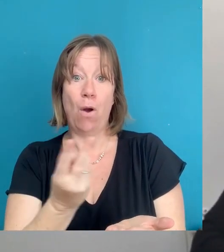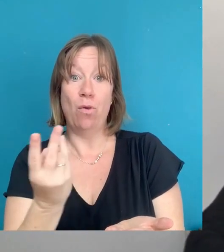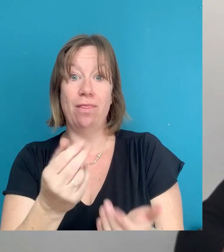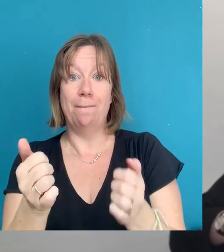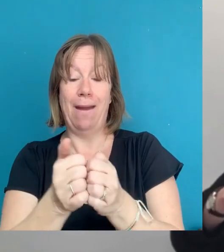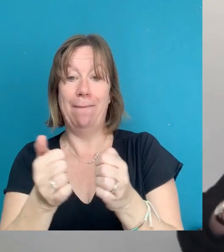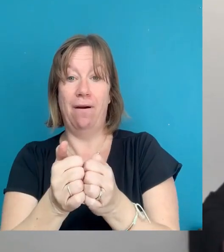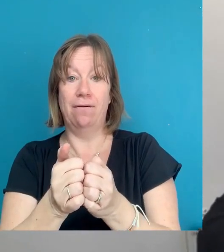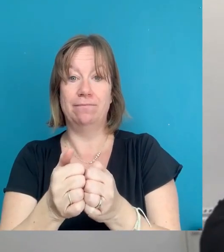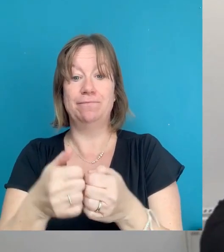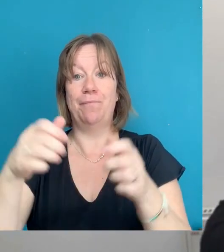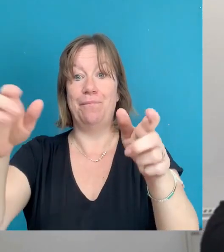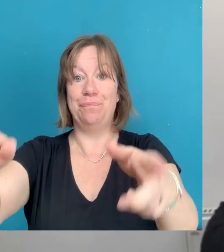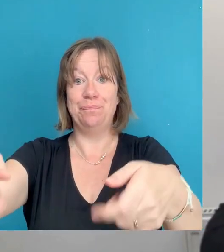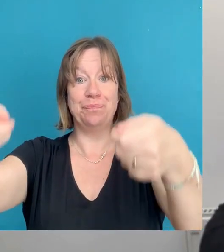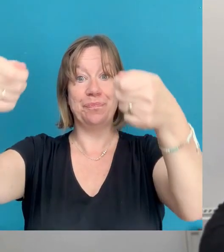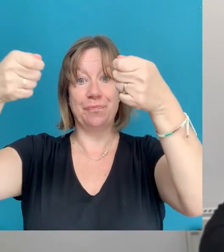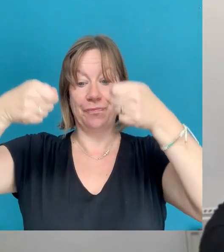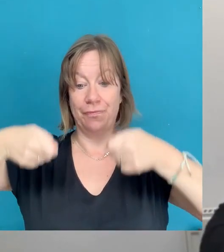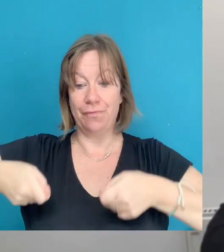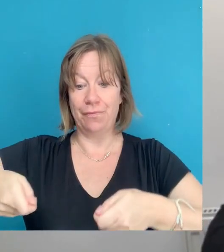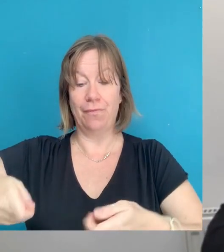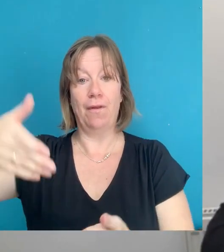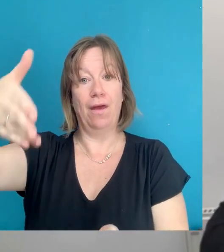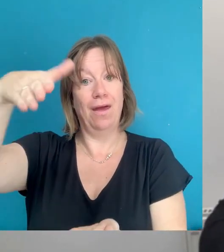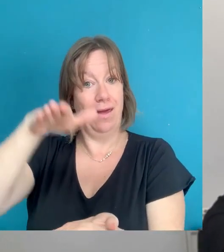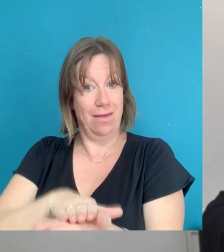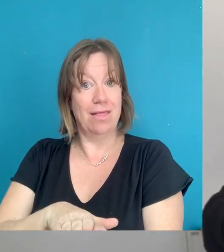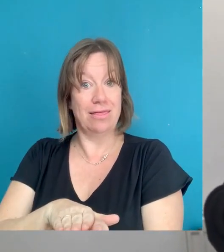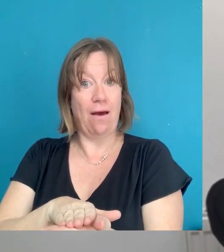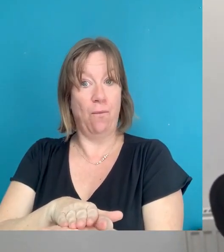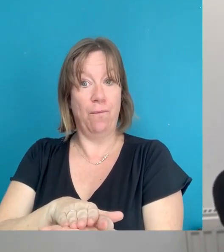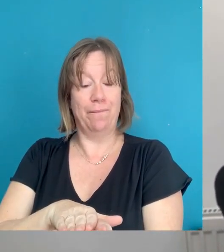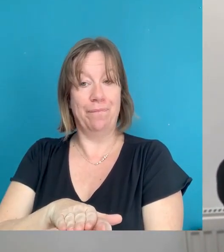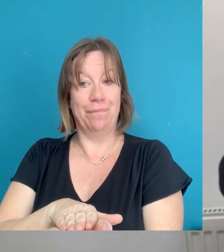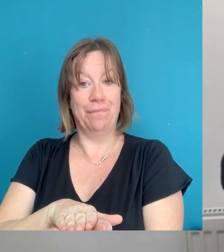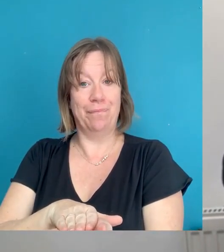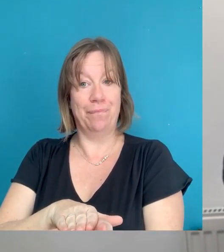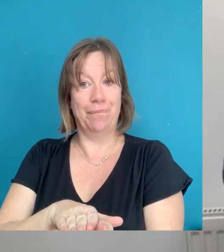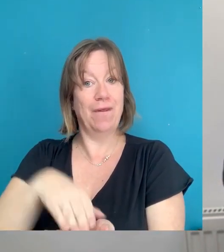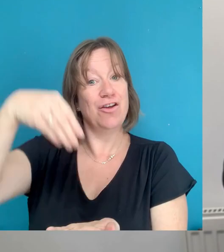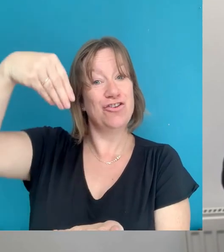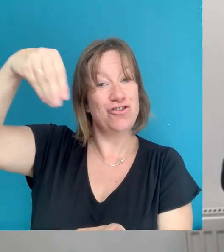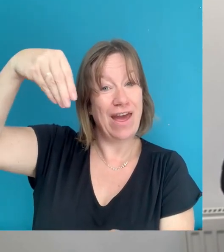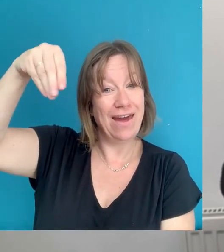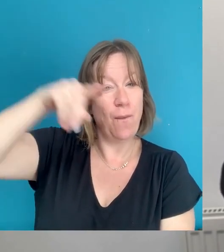And both of my sheets fit in here at the same time, so I'm going to do two at the same time.